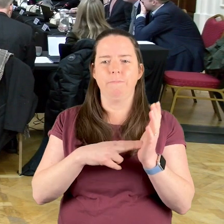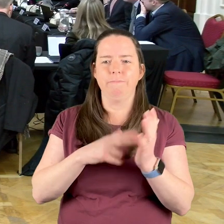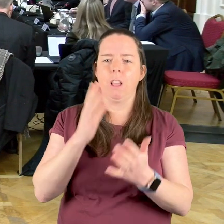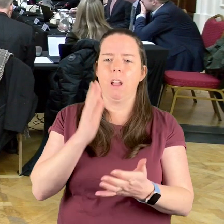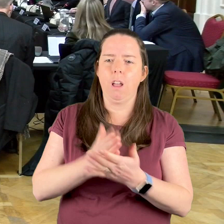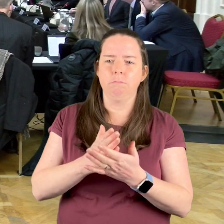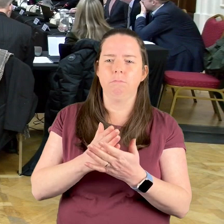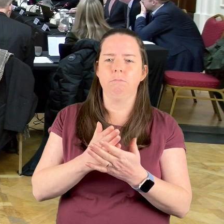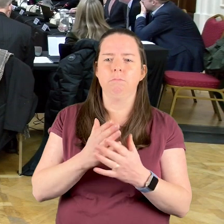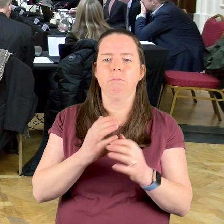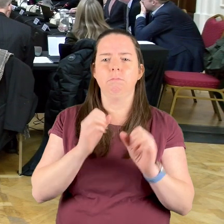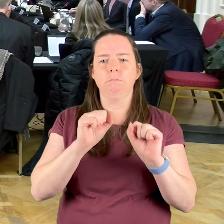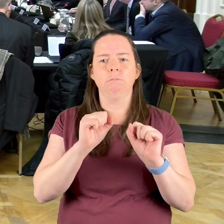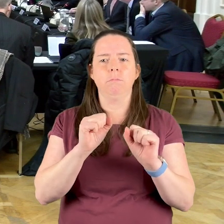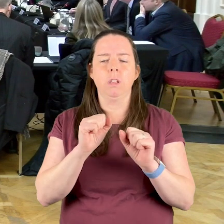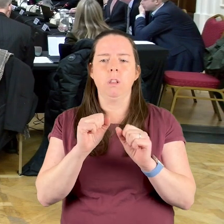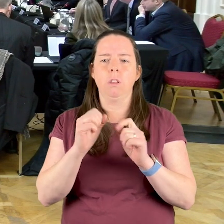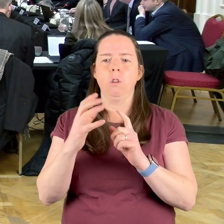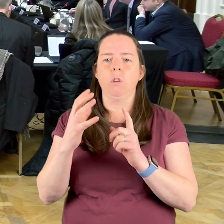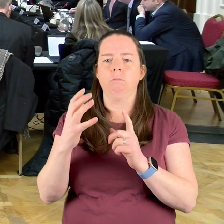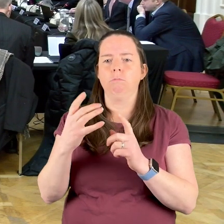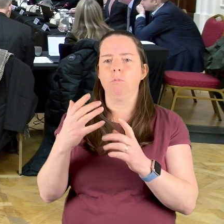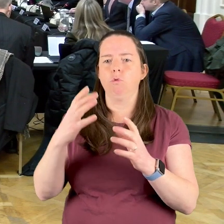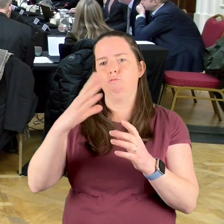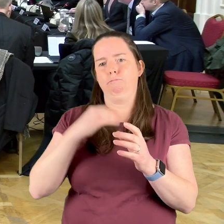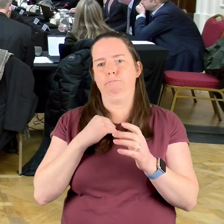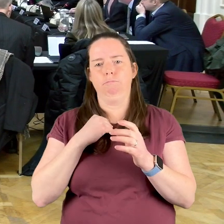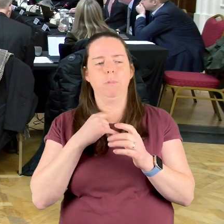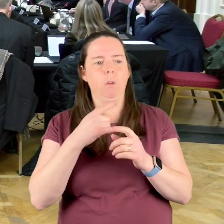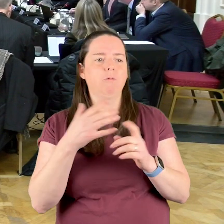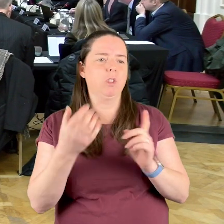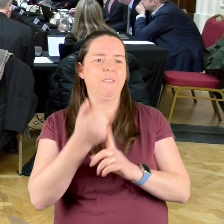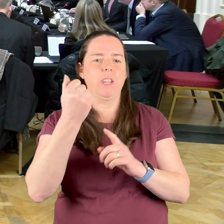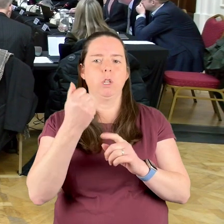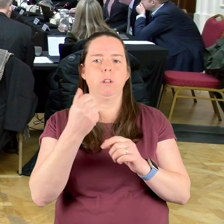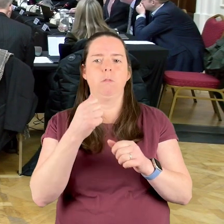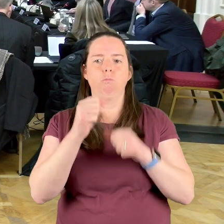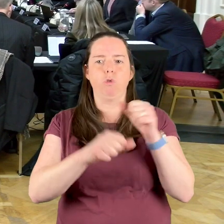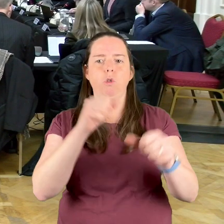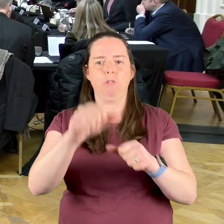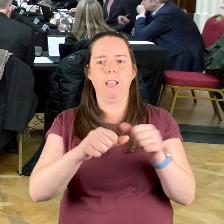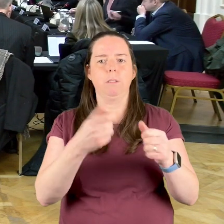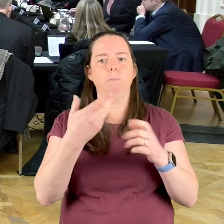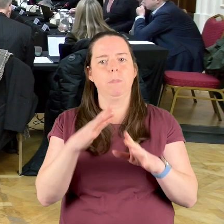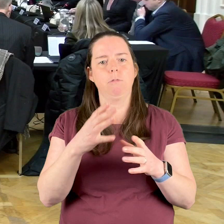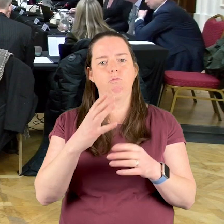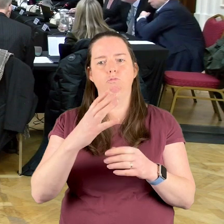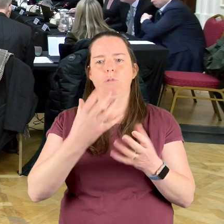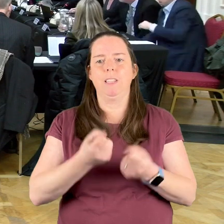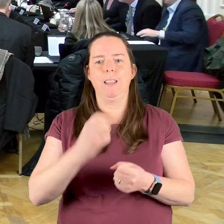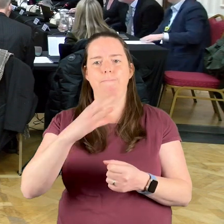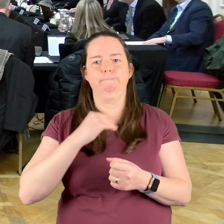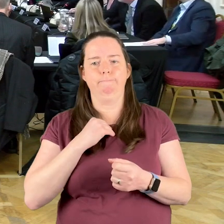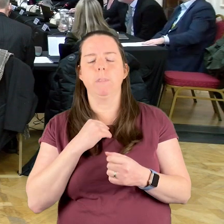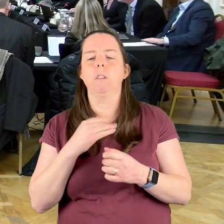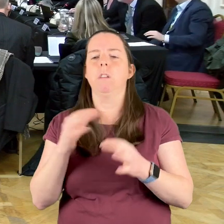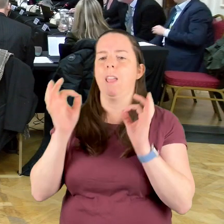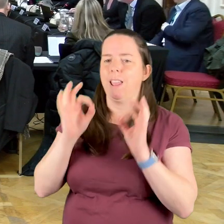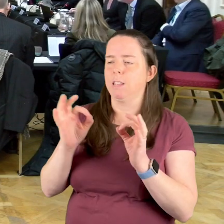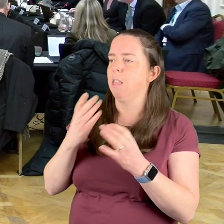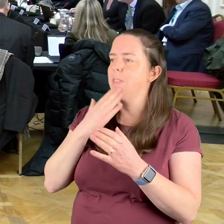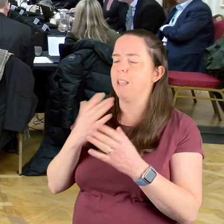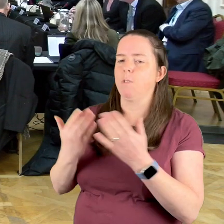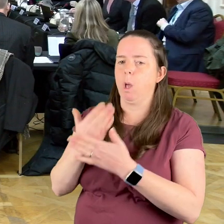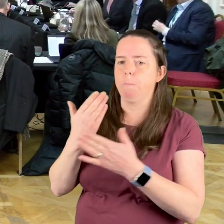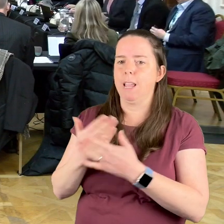now received notification that it has made sufficient progress. Excellent. Thank you for that